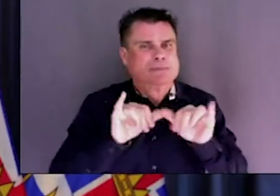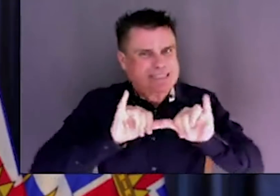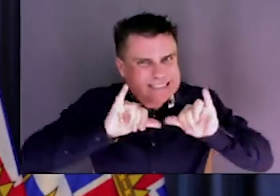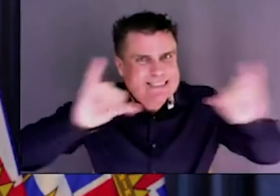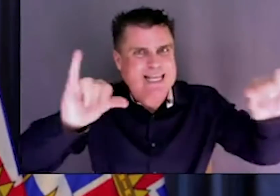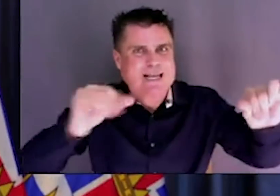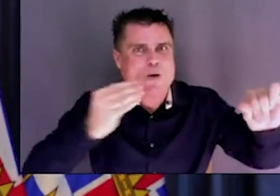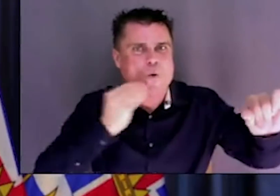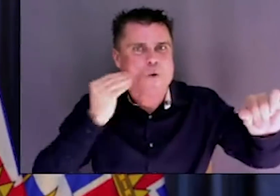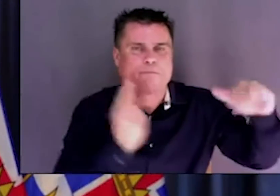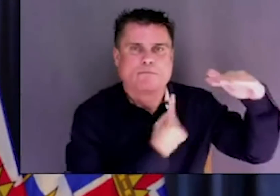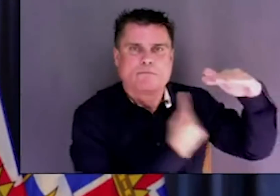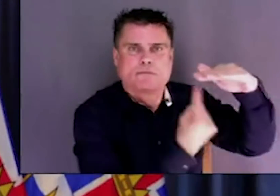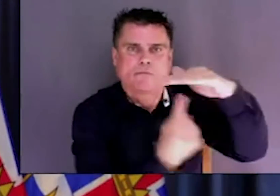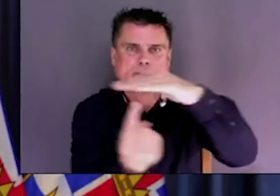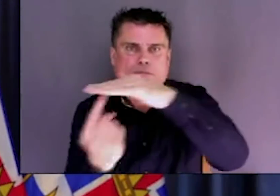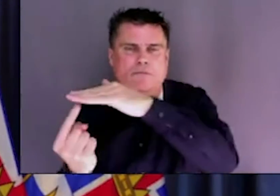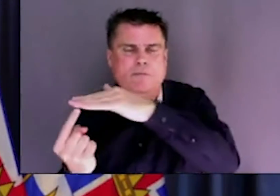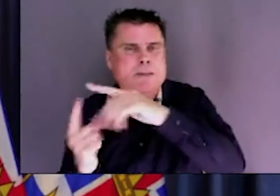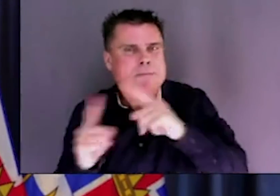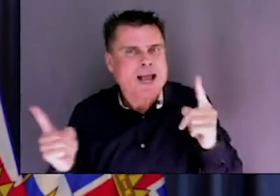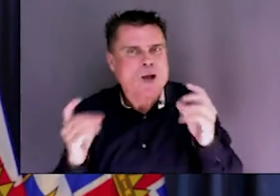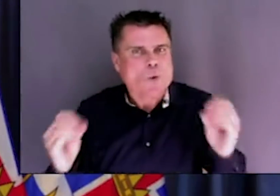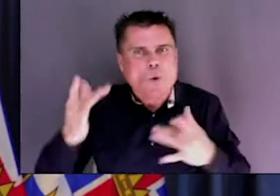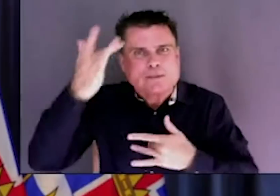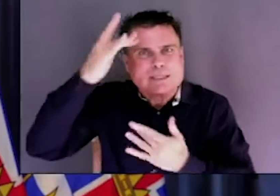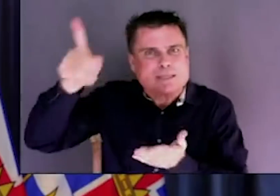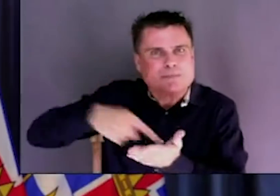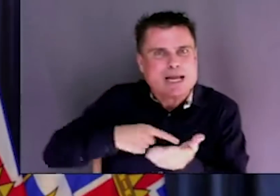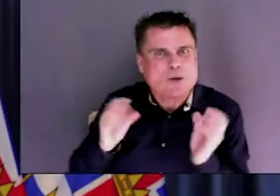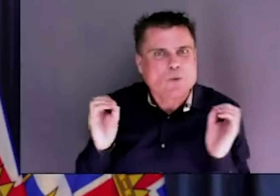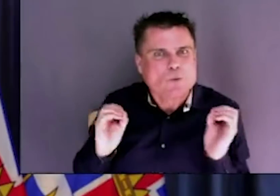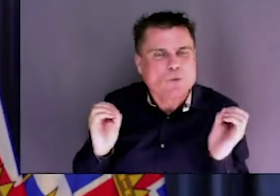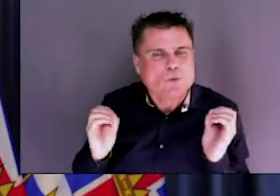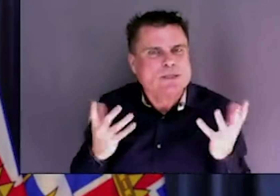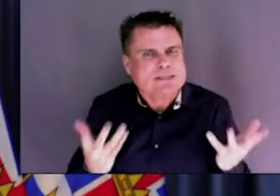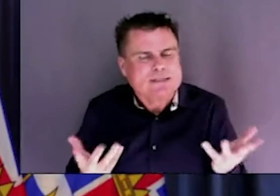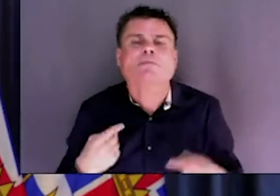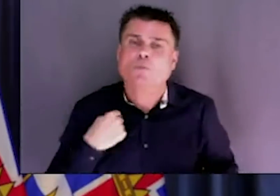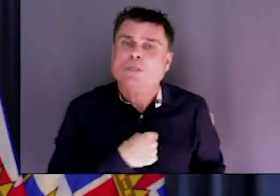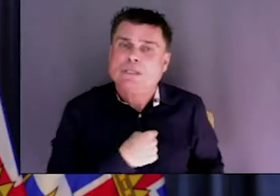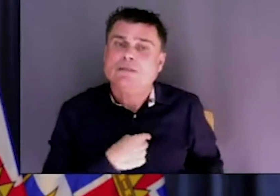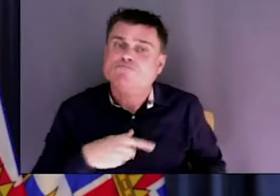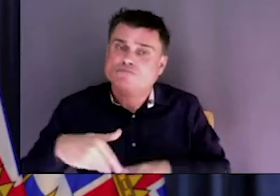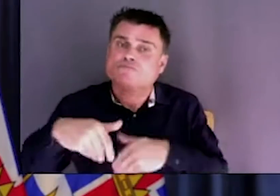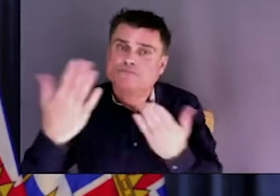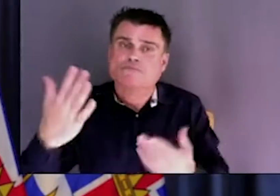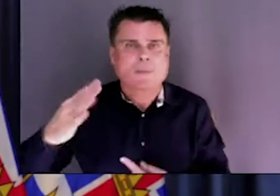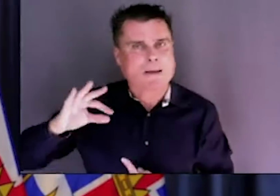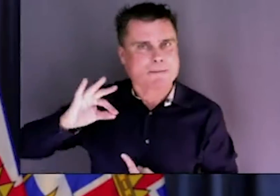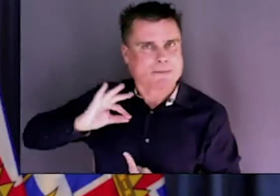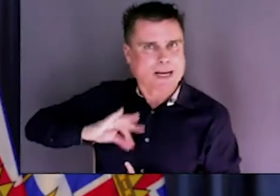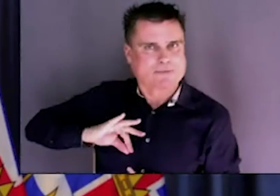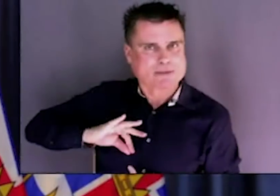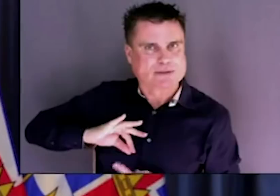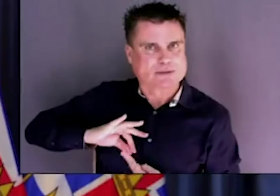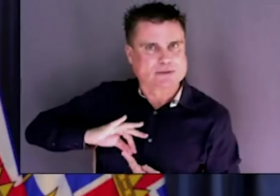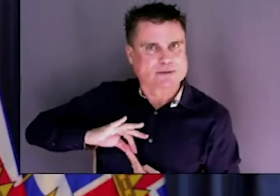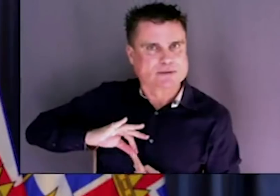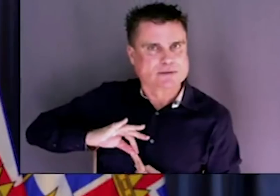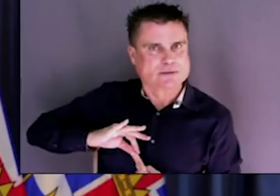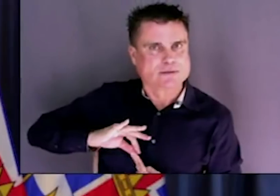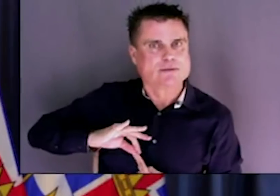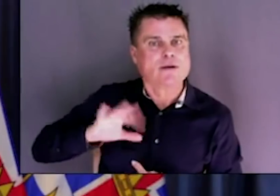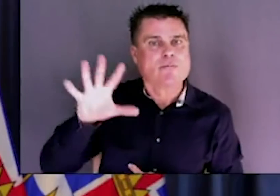one of the reasons that we brought forward the COVID benefit, the $1,000 per family, $500 per individual. With respect to the